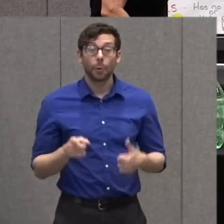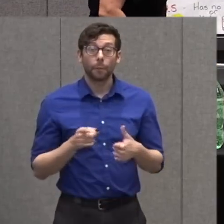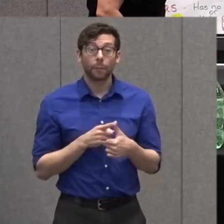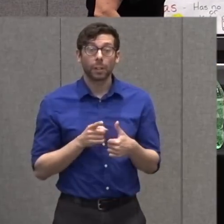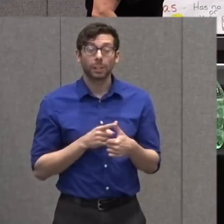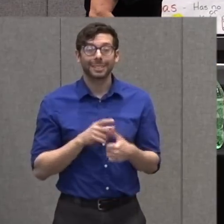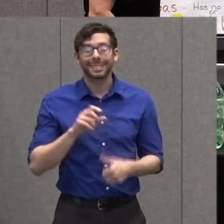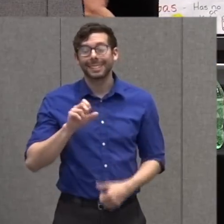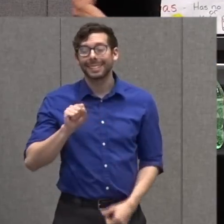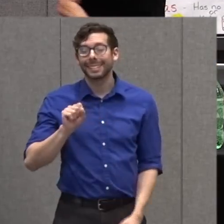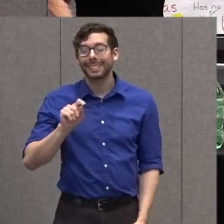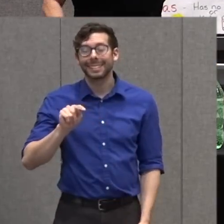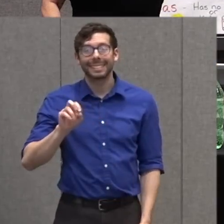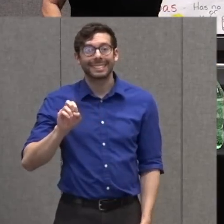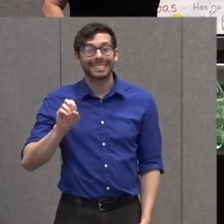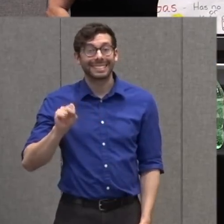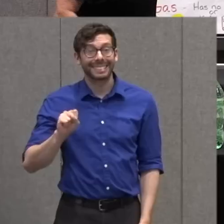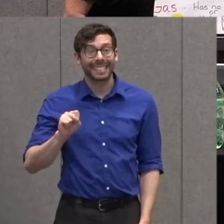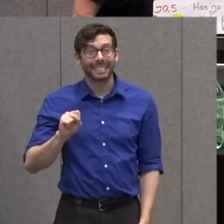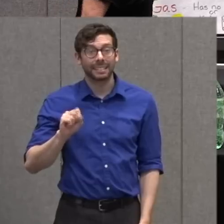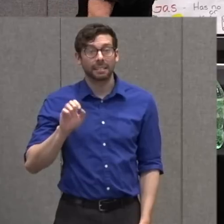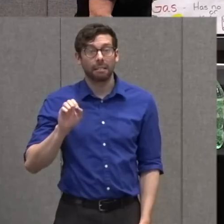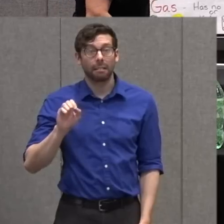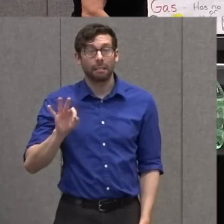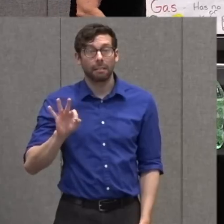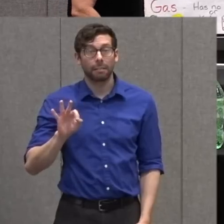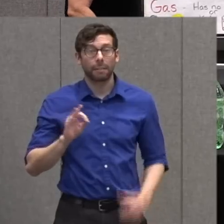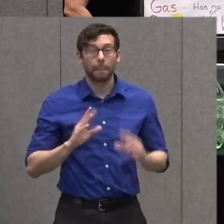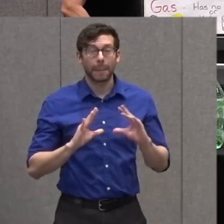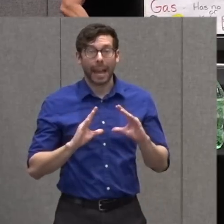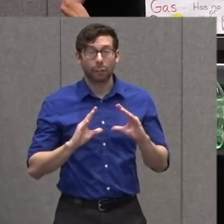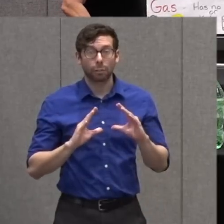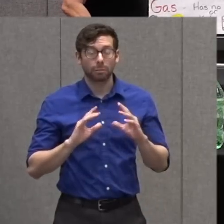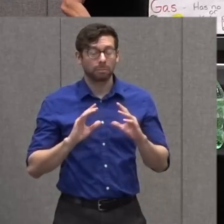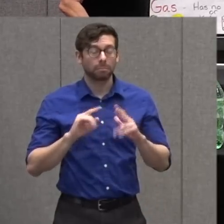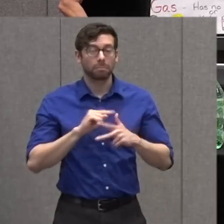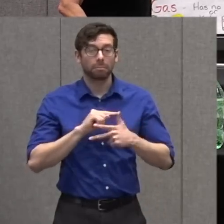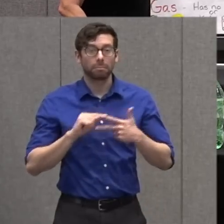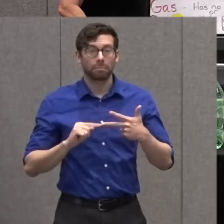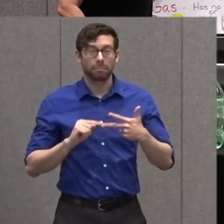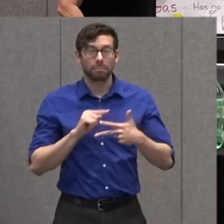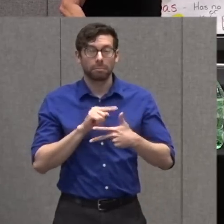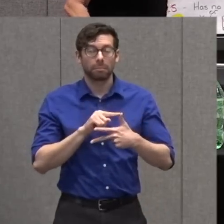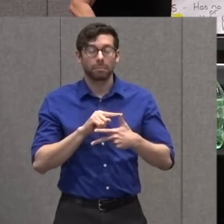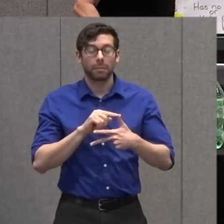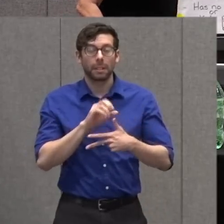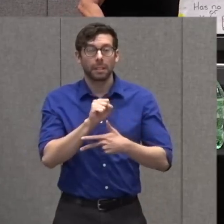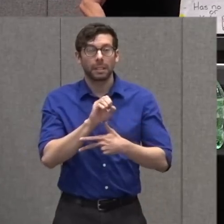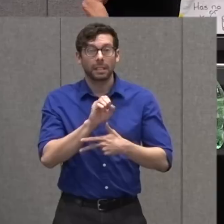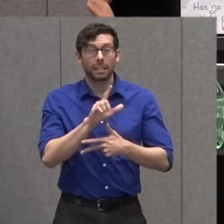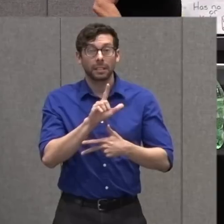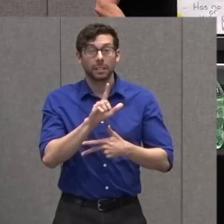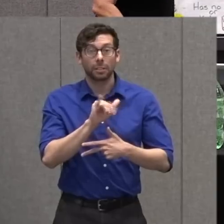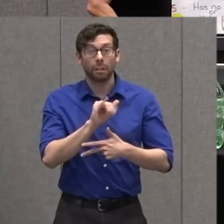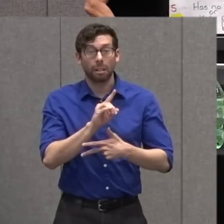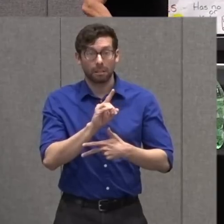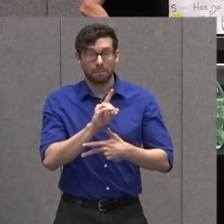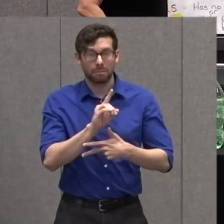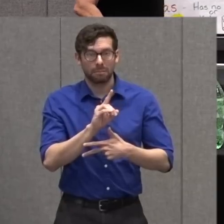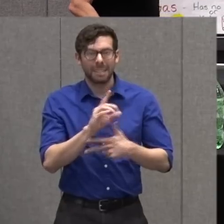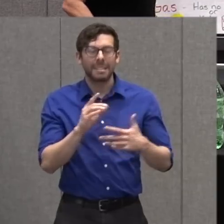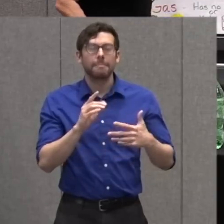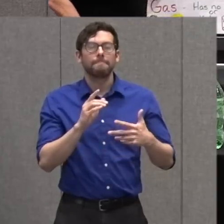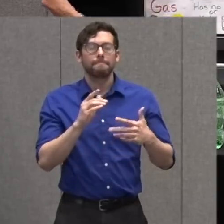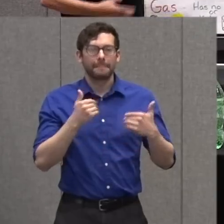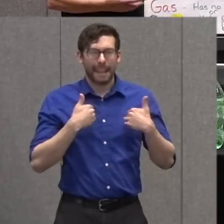matter. Okay, we have 3 states of matter. We have a solid. It definitely has a shape. It has